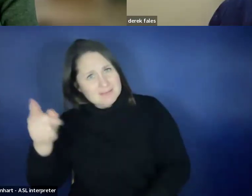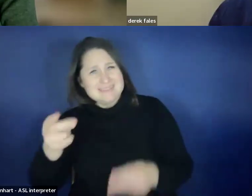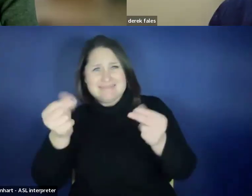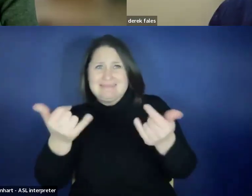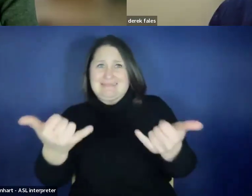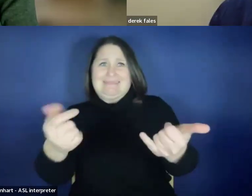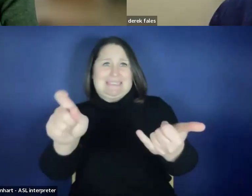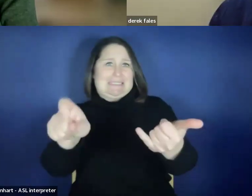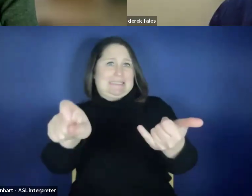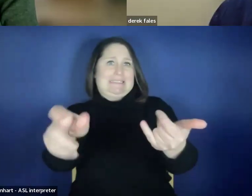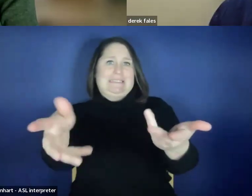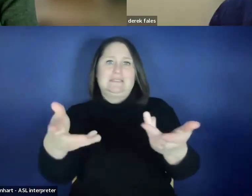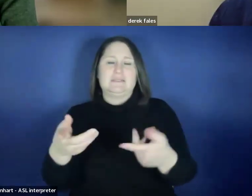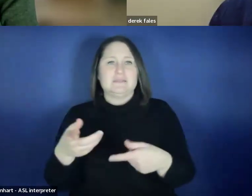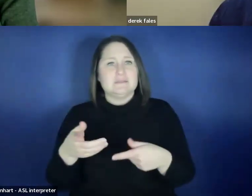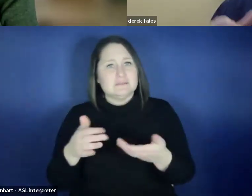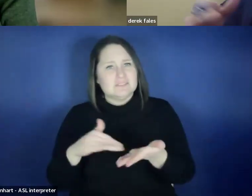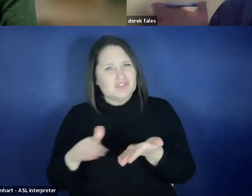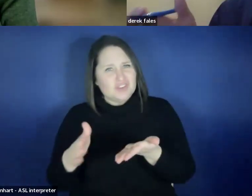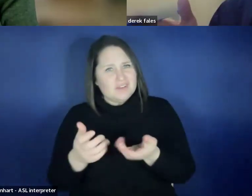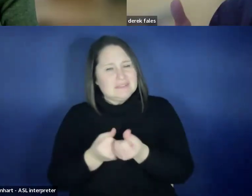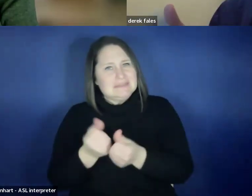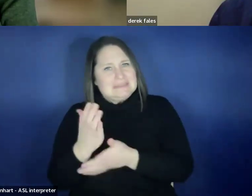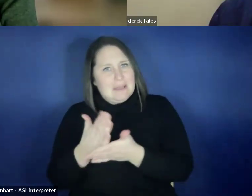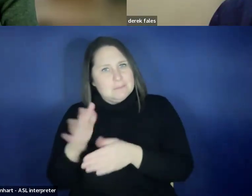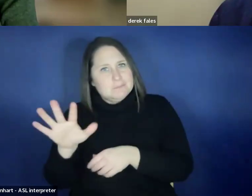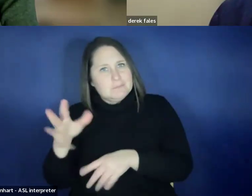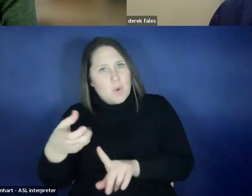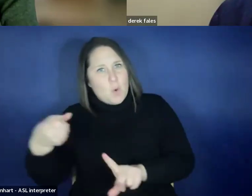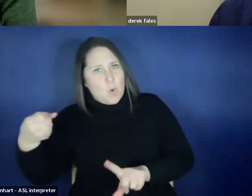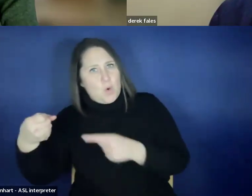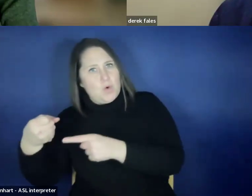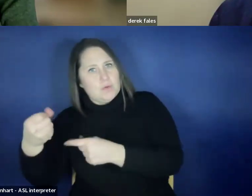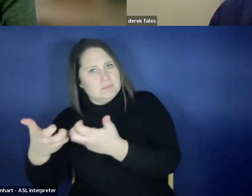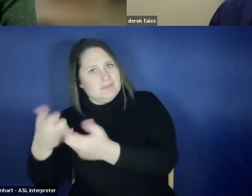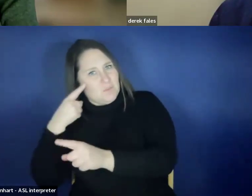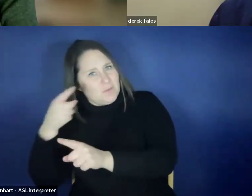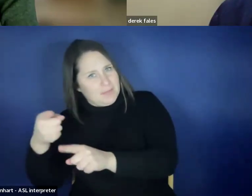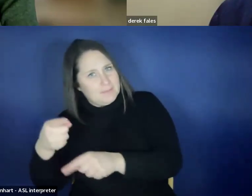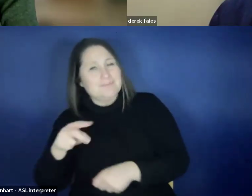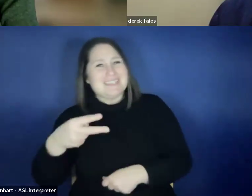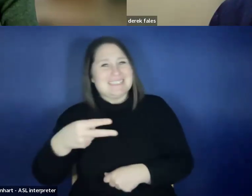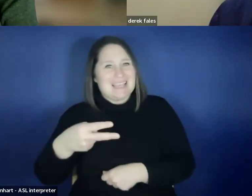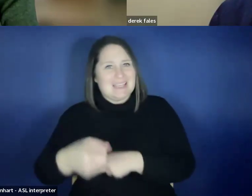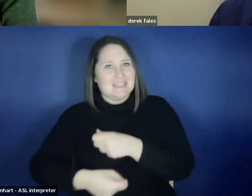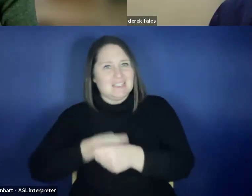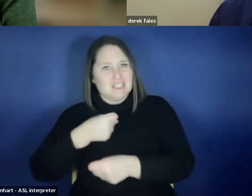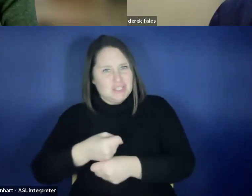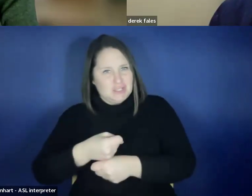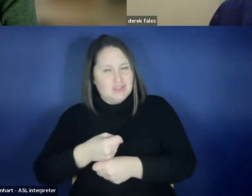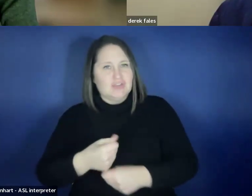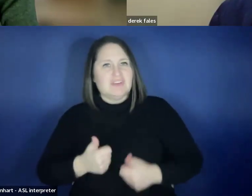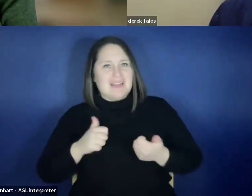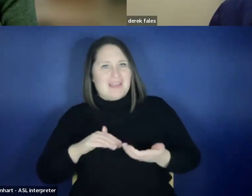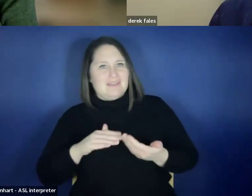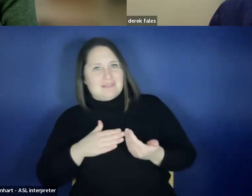immediate need waiver services. And then in year 2 of the lifespan, that